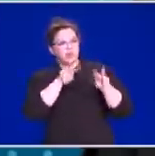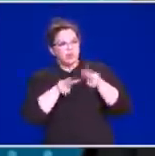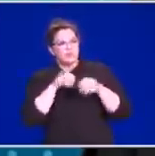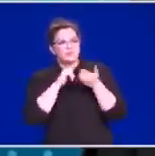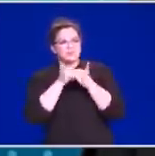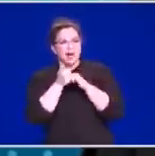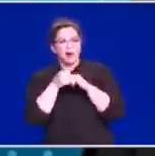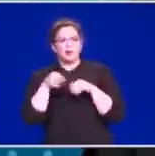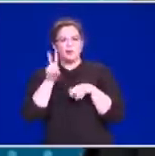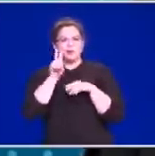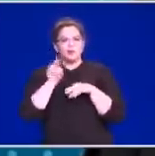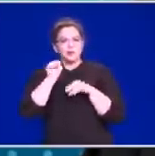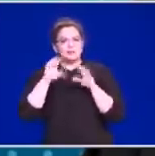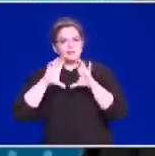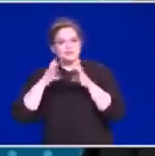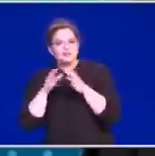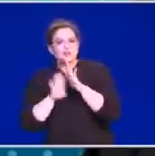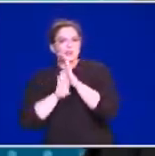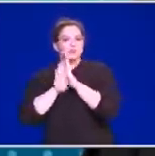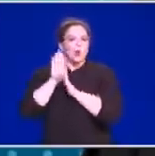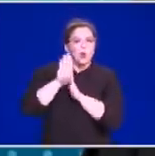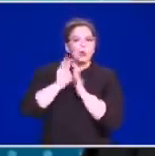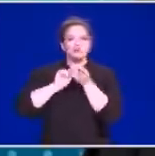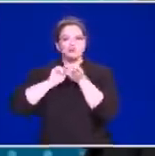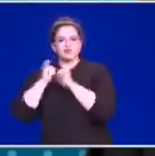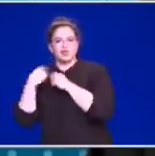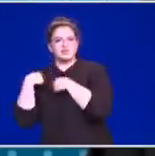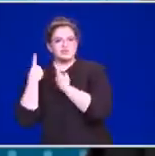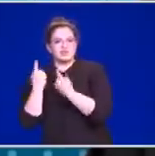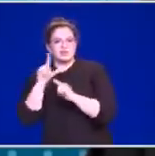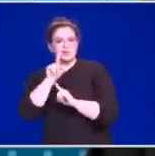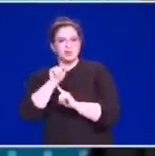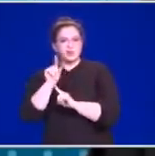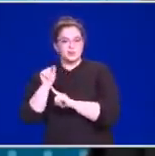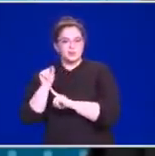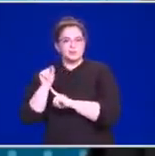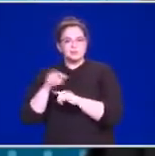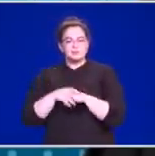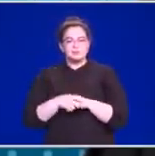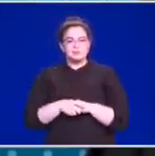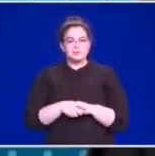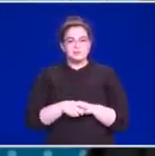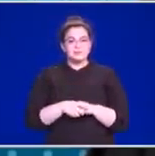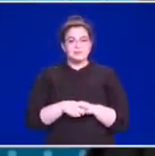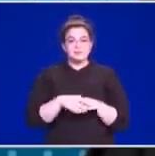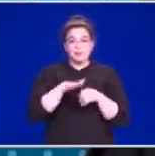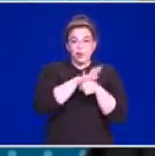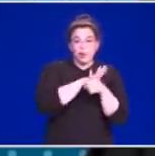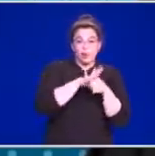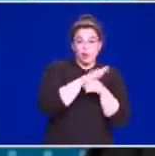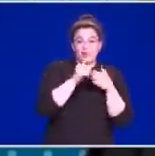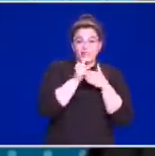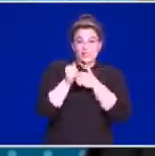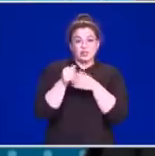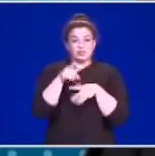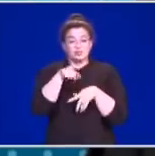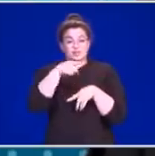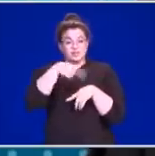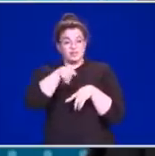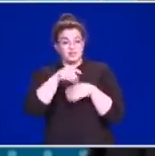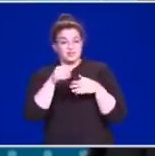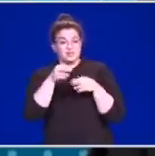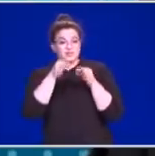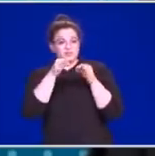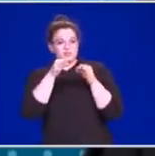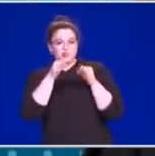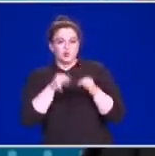U.S. population has grown and changed since the 2020 census. Local leaders who choose to use this data may make